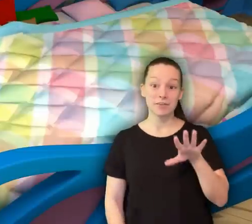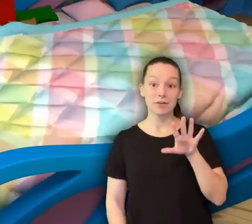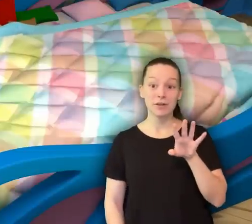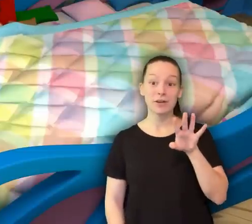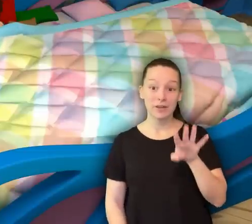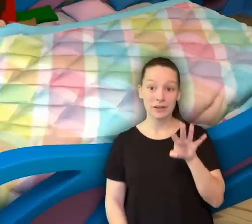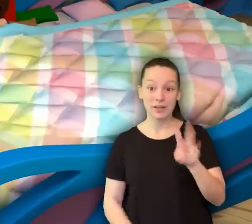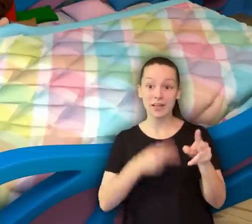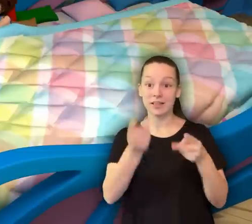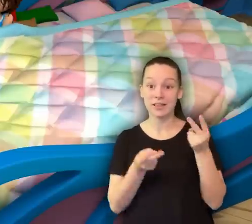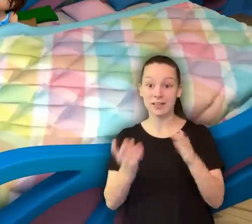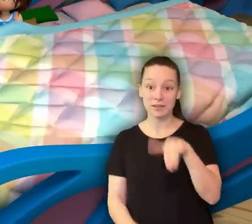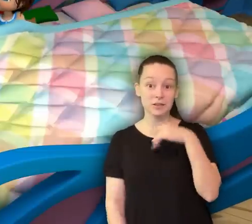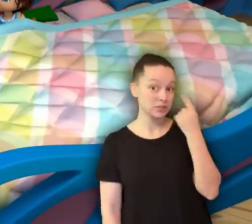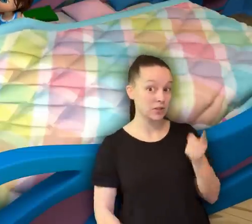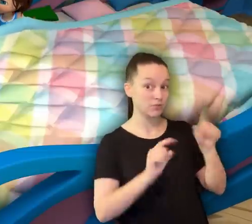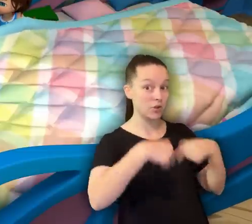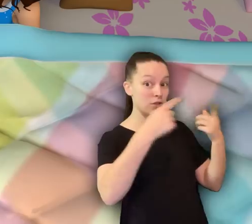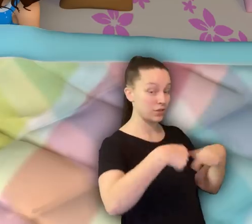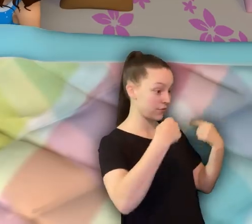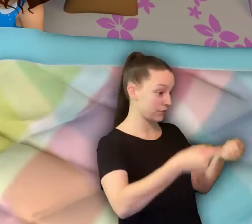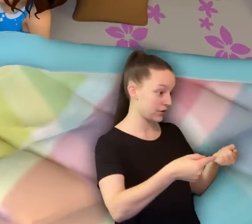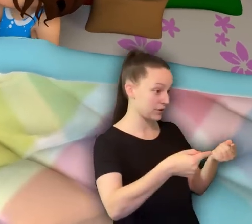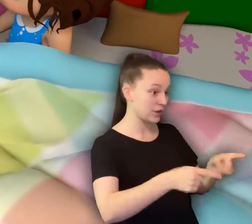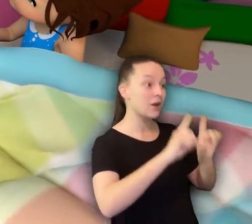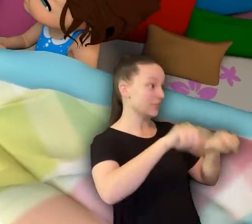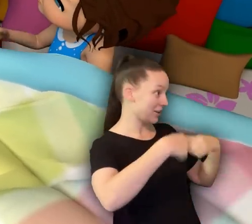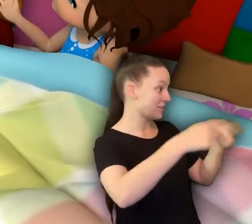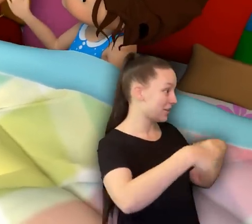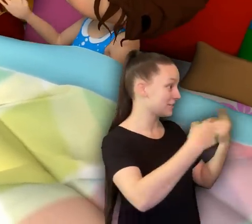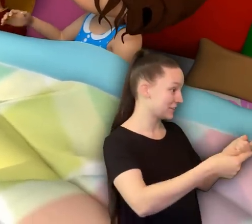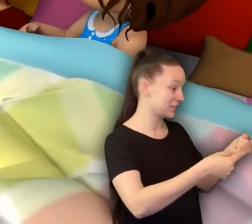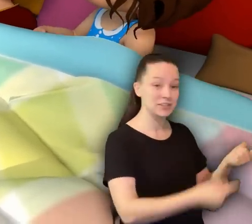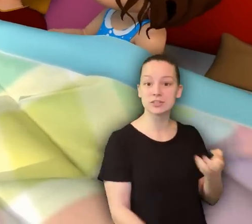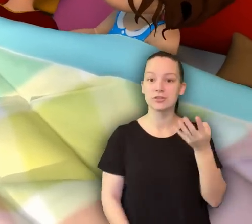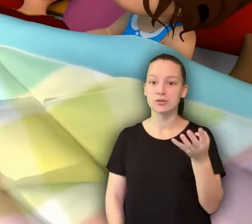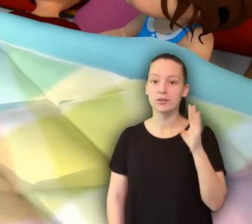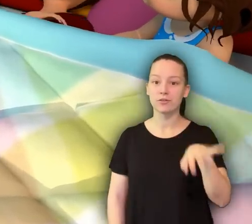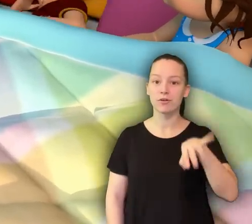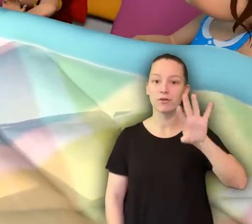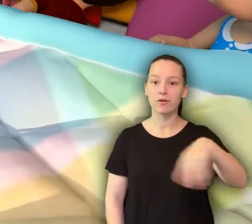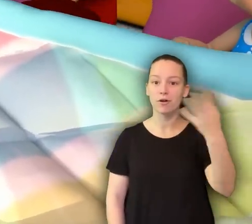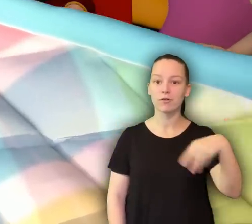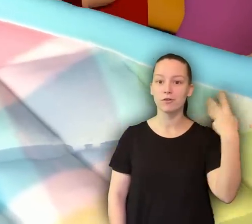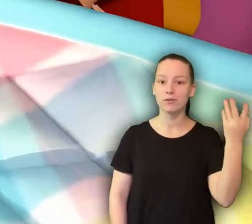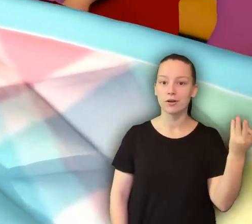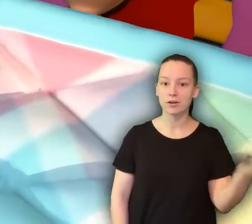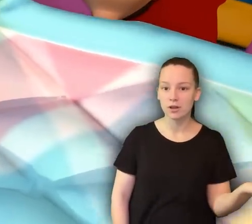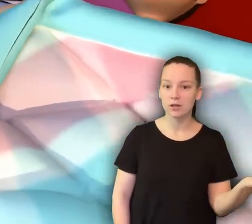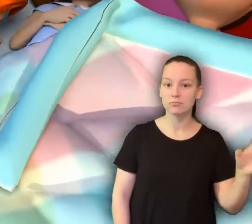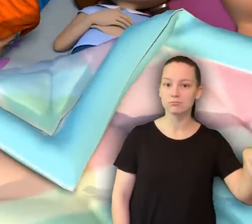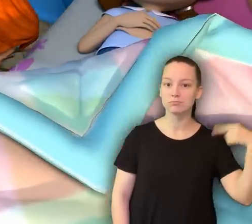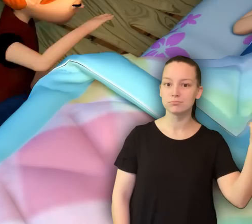there were four in the bed and the little one said roll over roll over so they all rolled